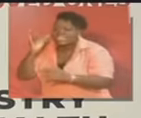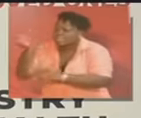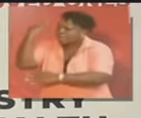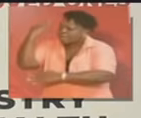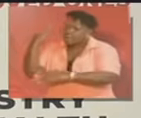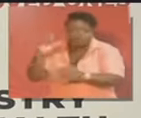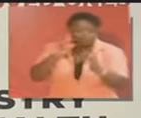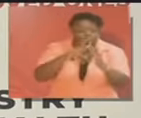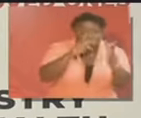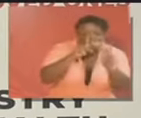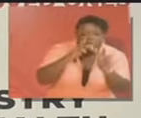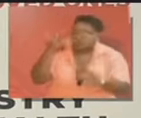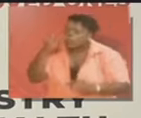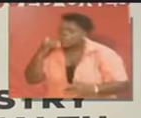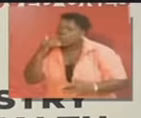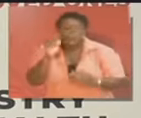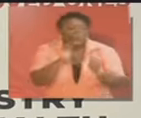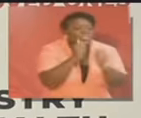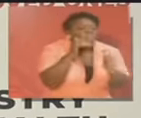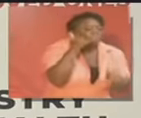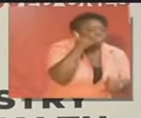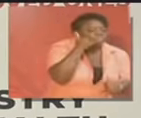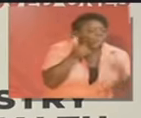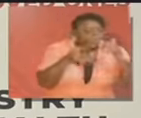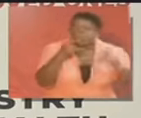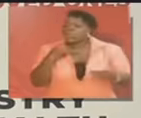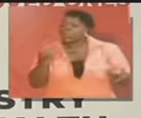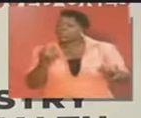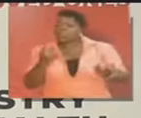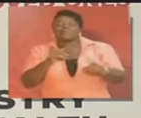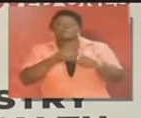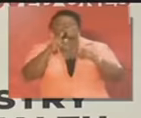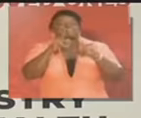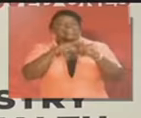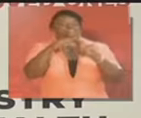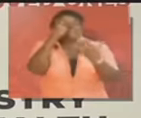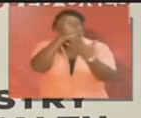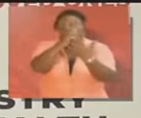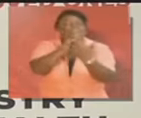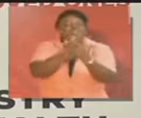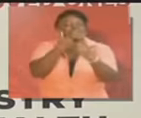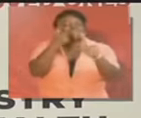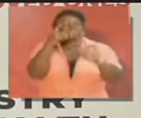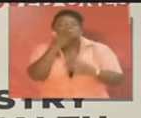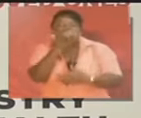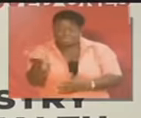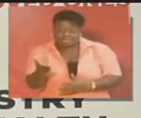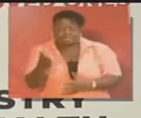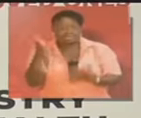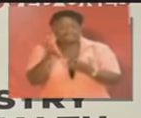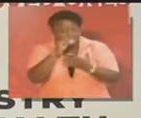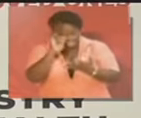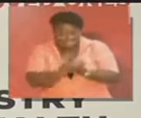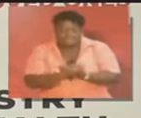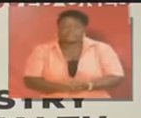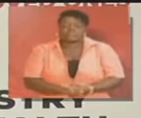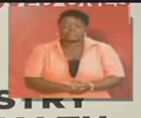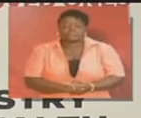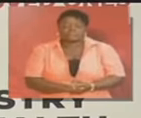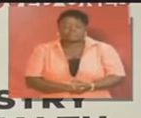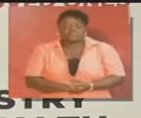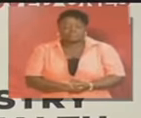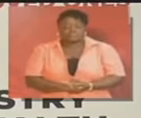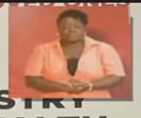as at February 2021. That can be looked up on the WHO site. You can download it and read it yourself. But the